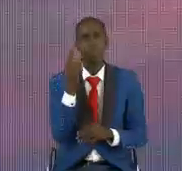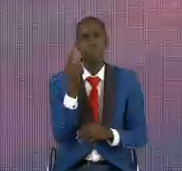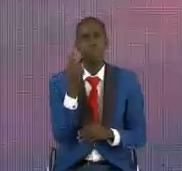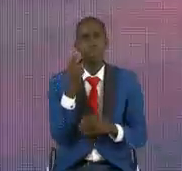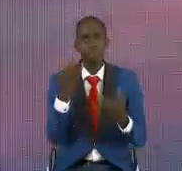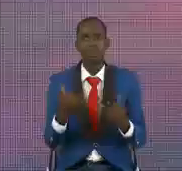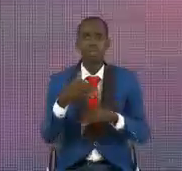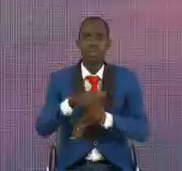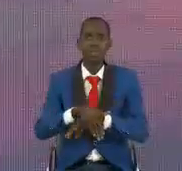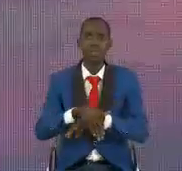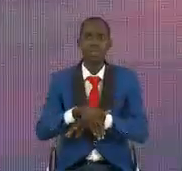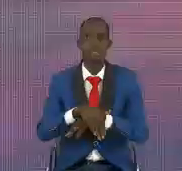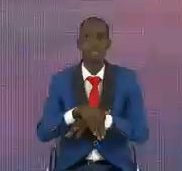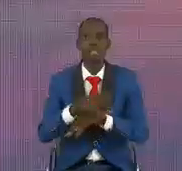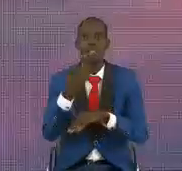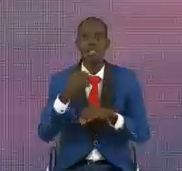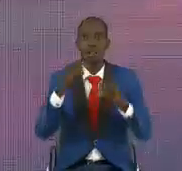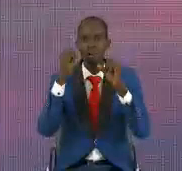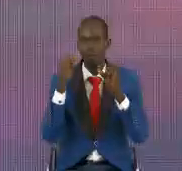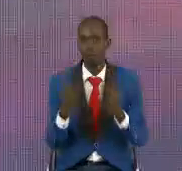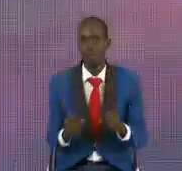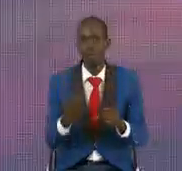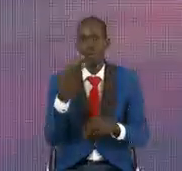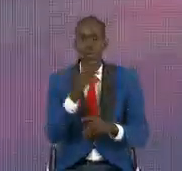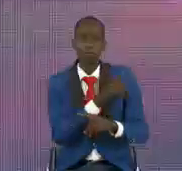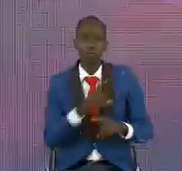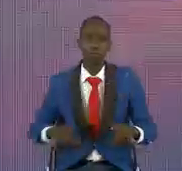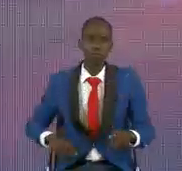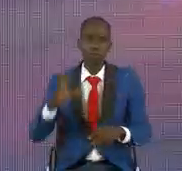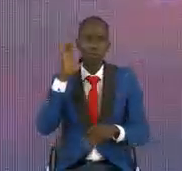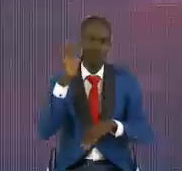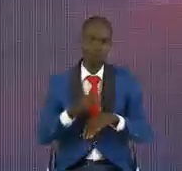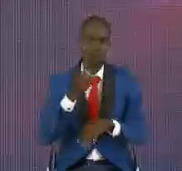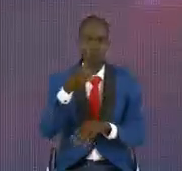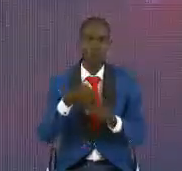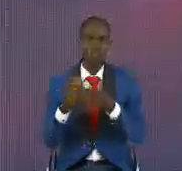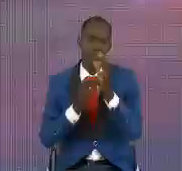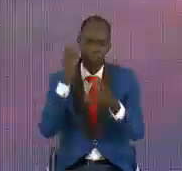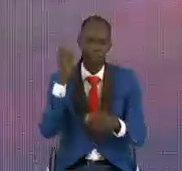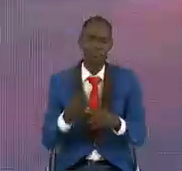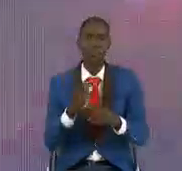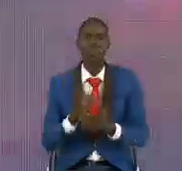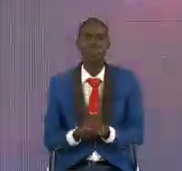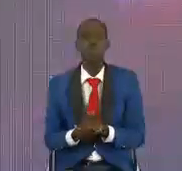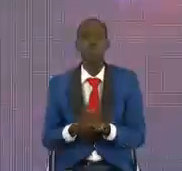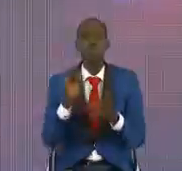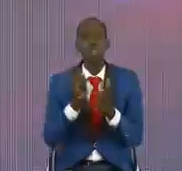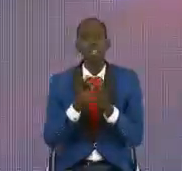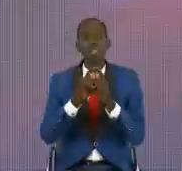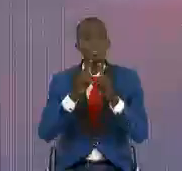tonight, the power of the Lord will touch you. That great